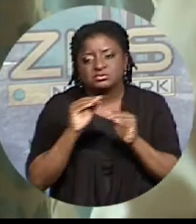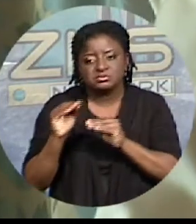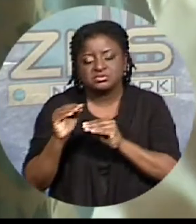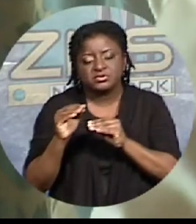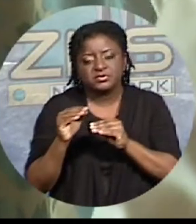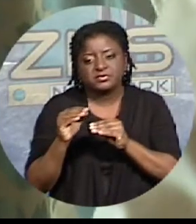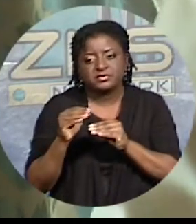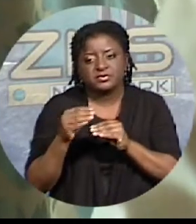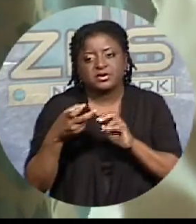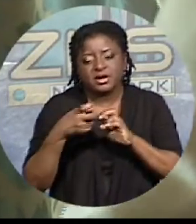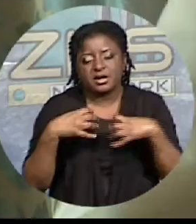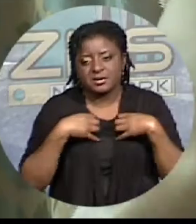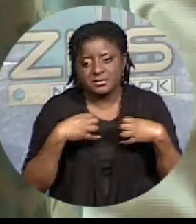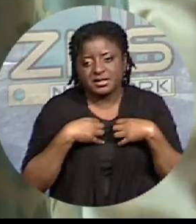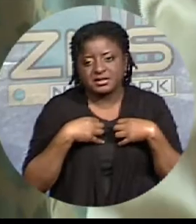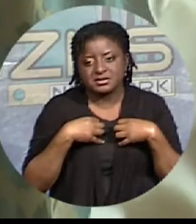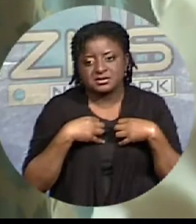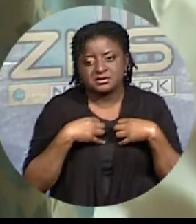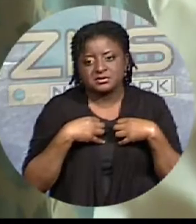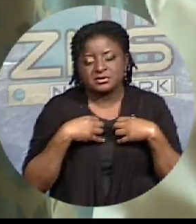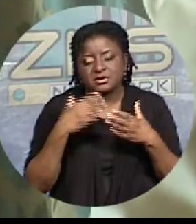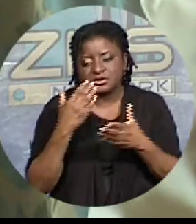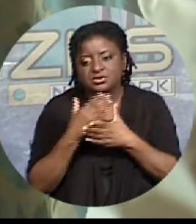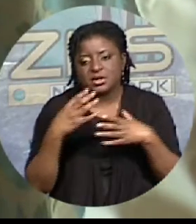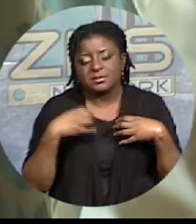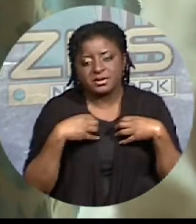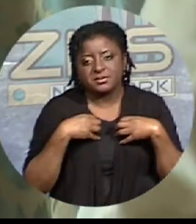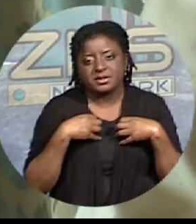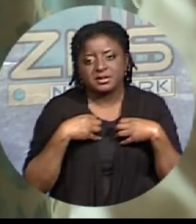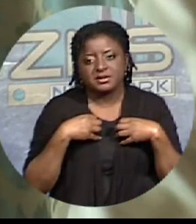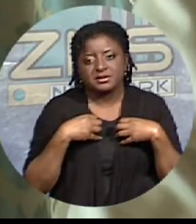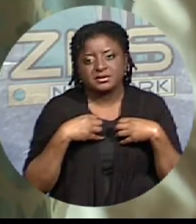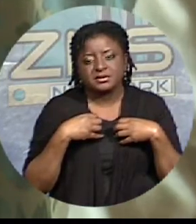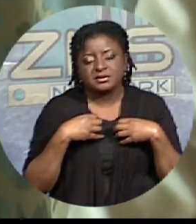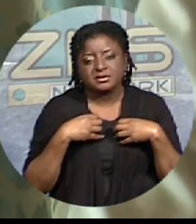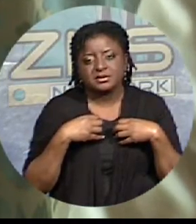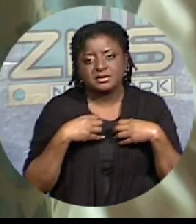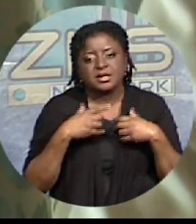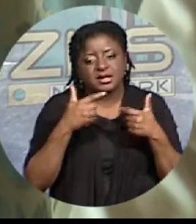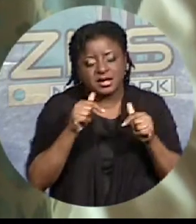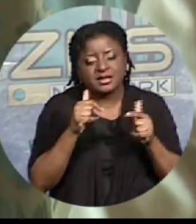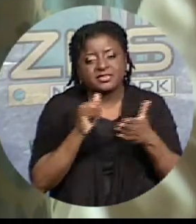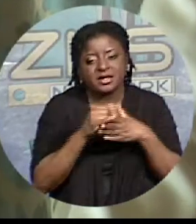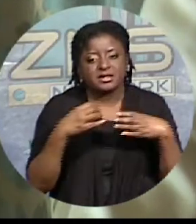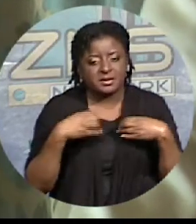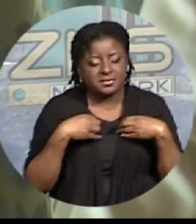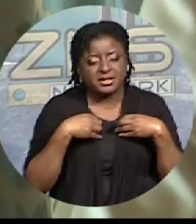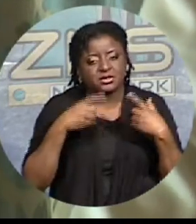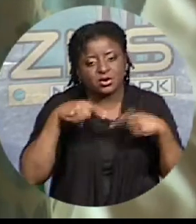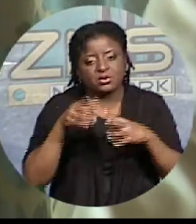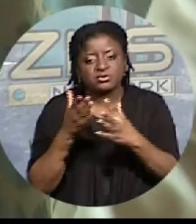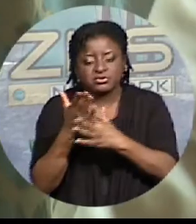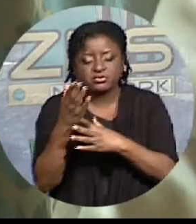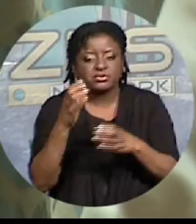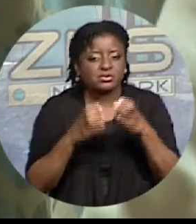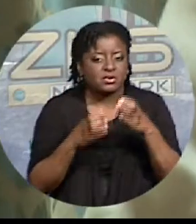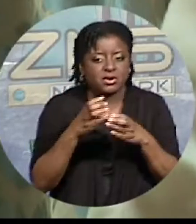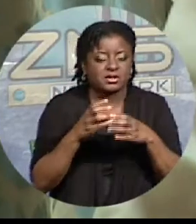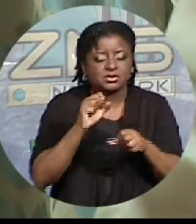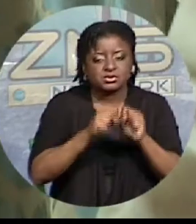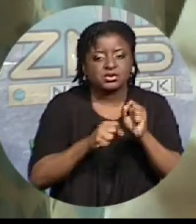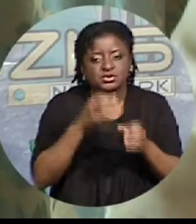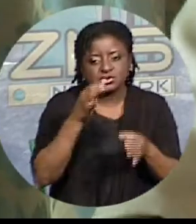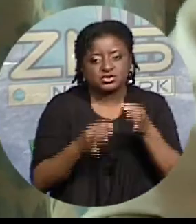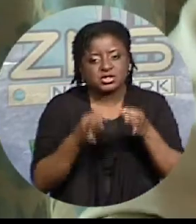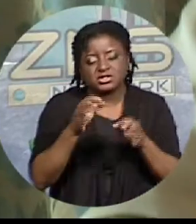quick to withdraw it and pull it out. I don't care what y'all work out. Let that go through so the judge can determine whether this person